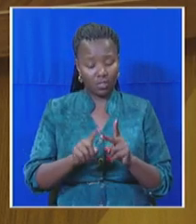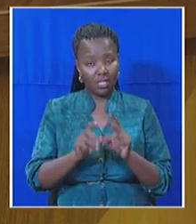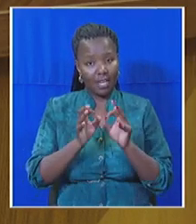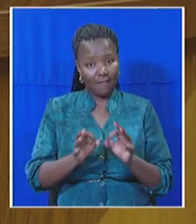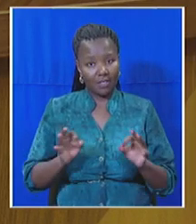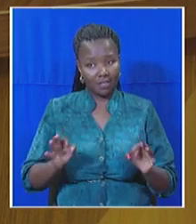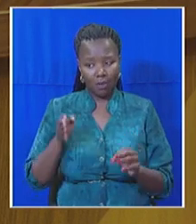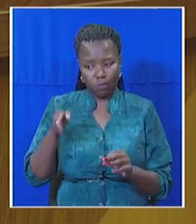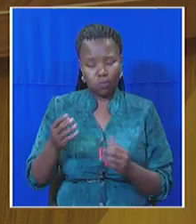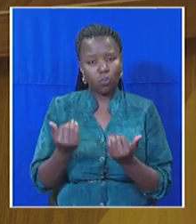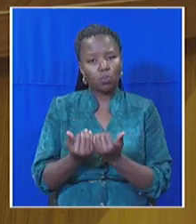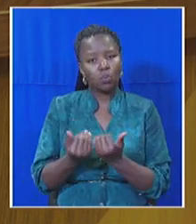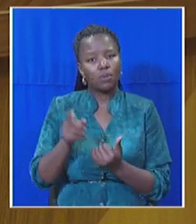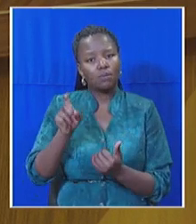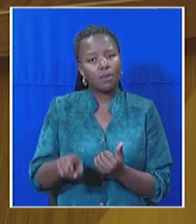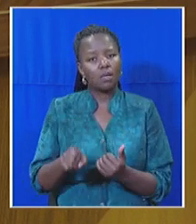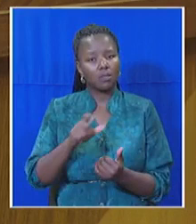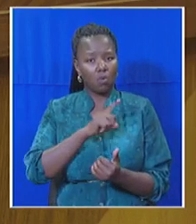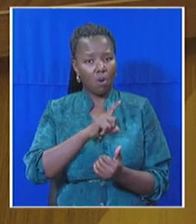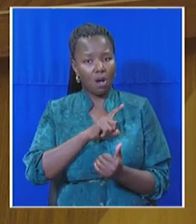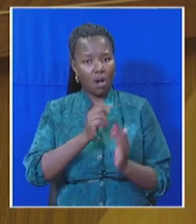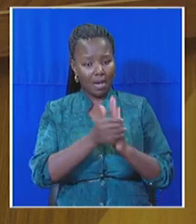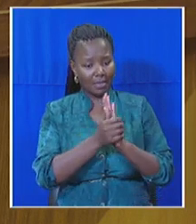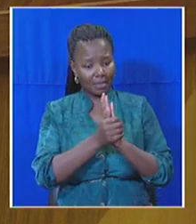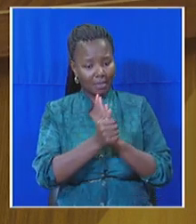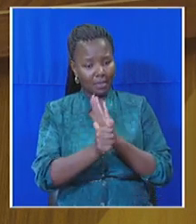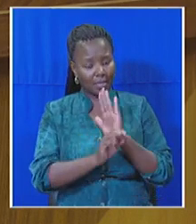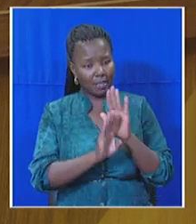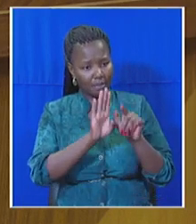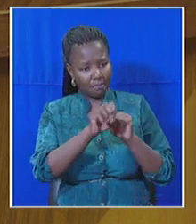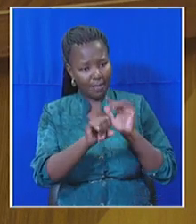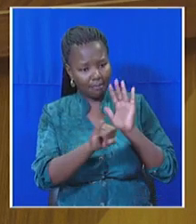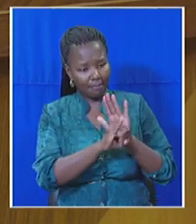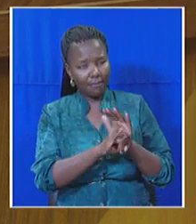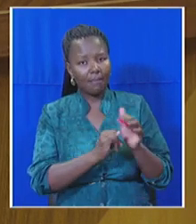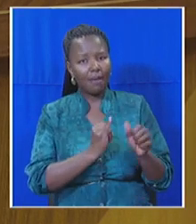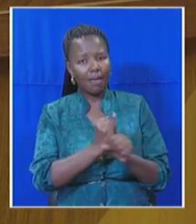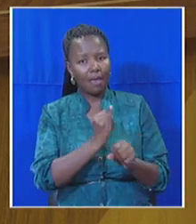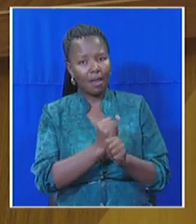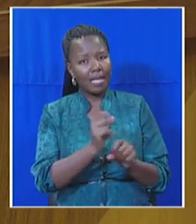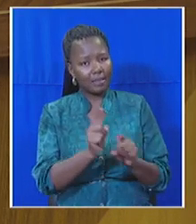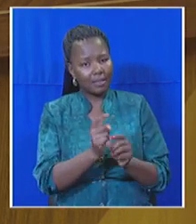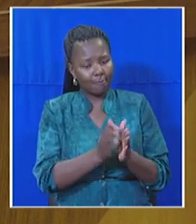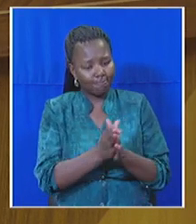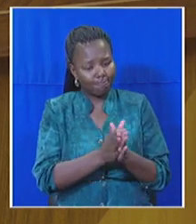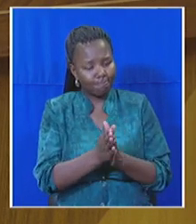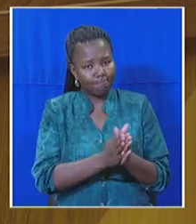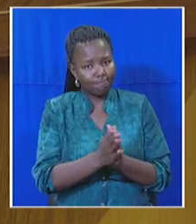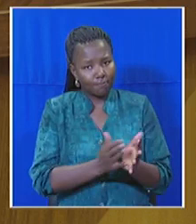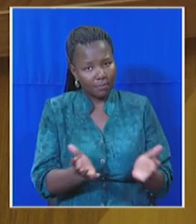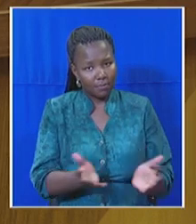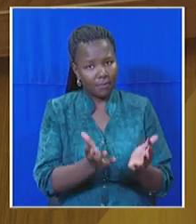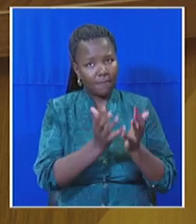school children so that their talents may be discovered and nurtured. The ugly